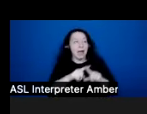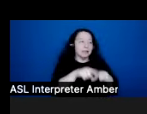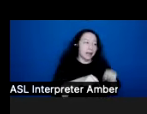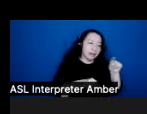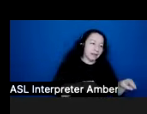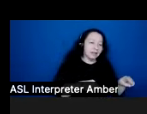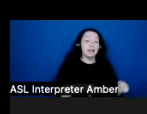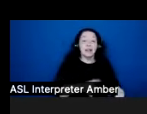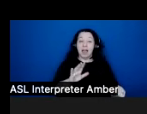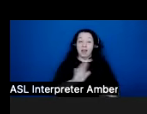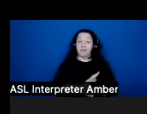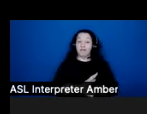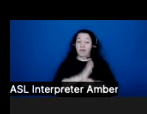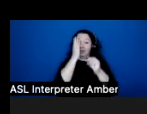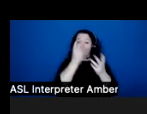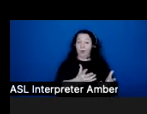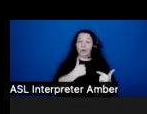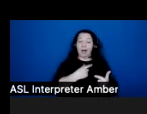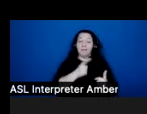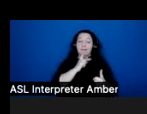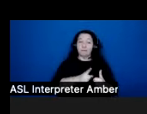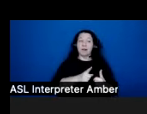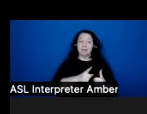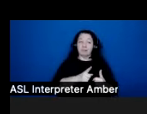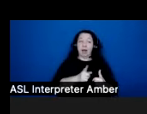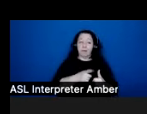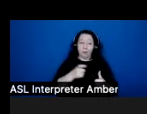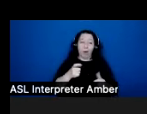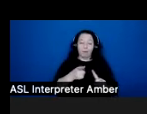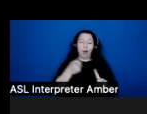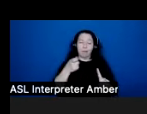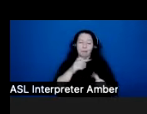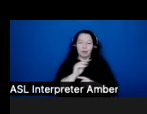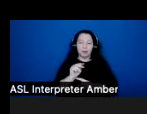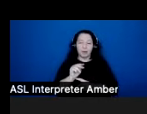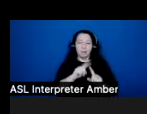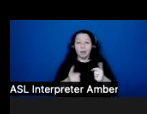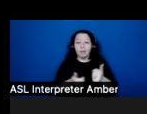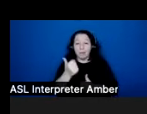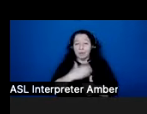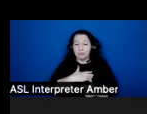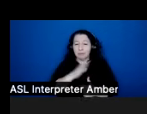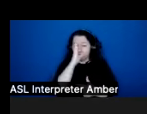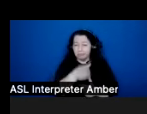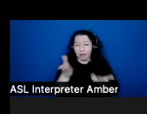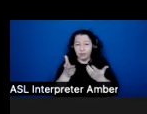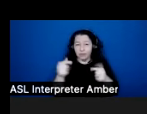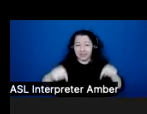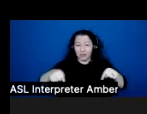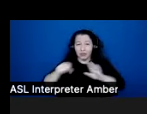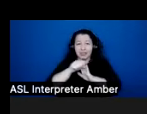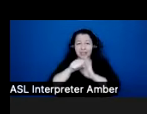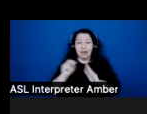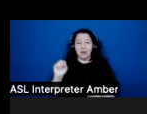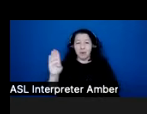am originally from Minnesota, but I have done the majority of my direct service here in Nebraska, way, way,